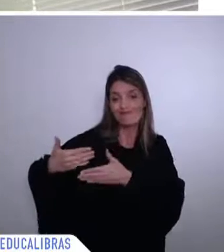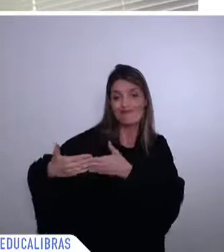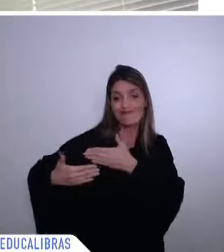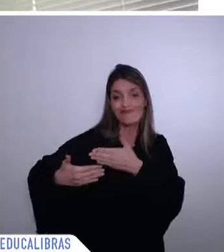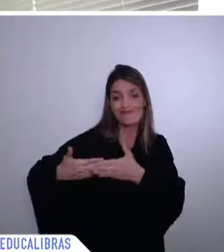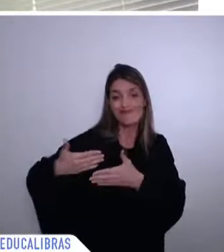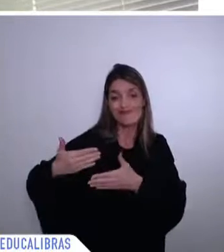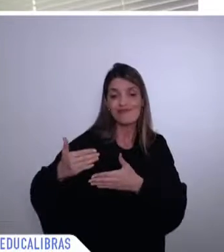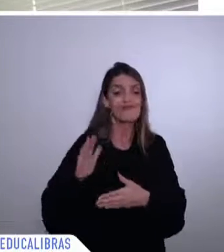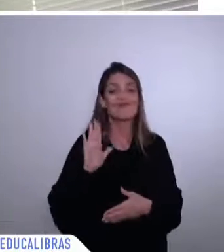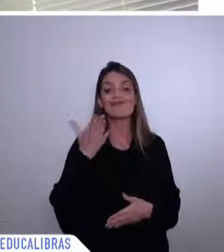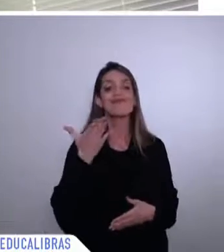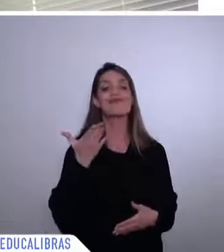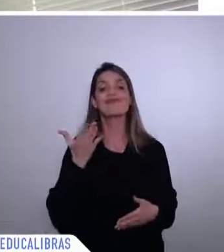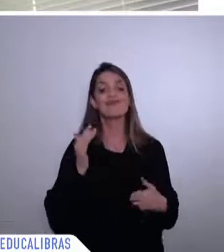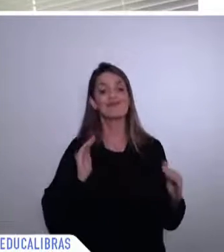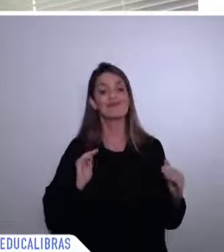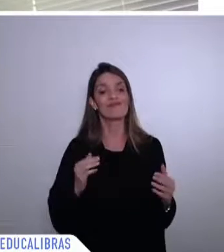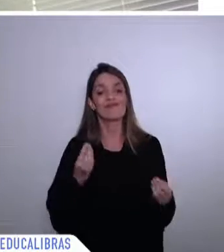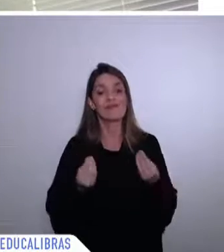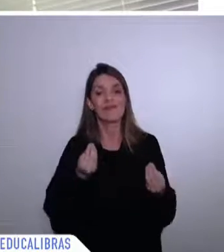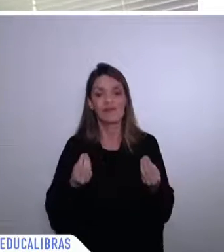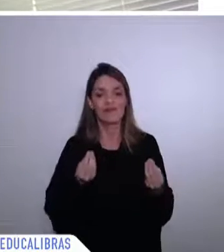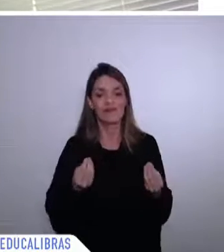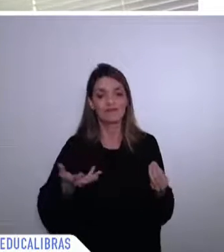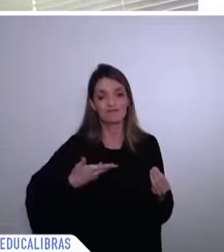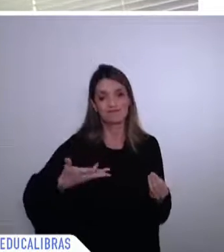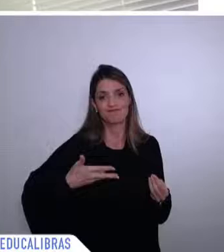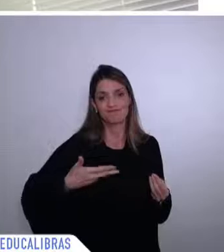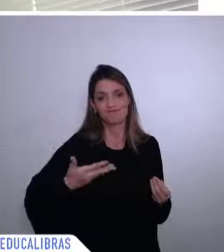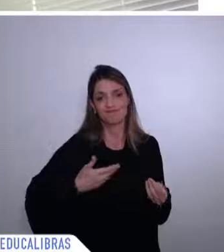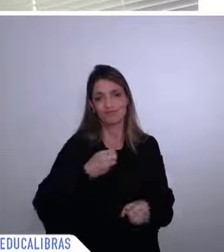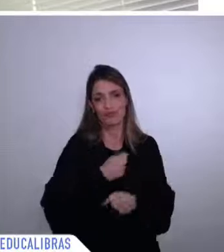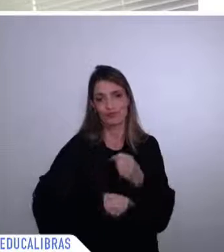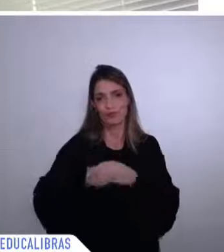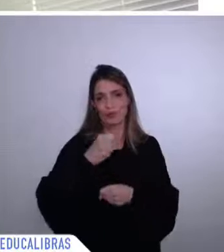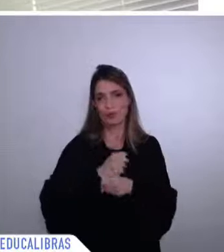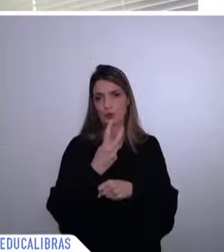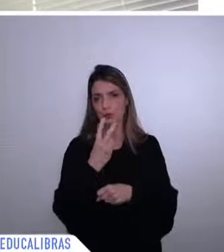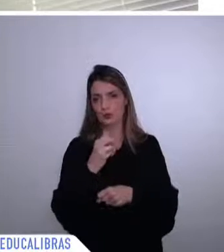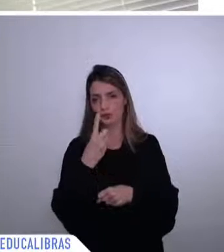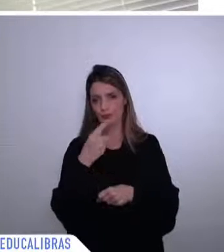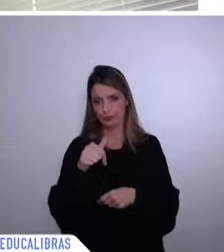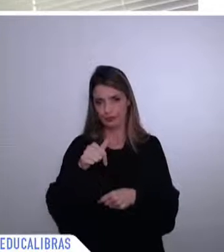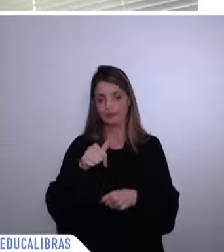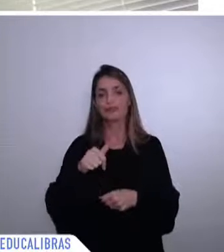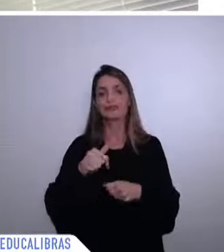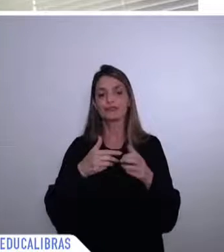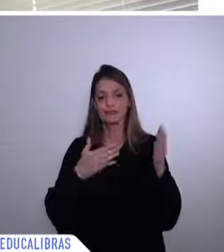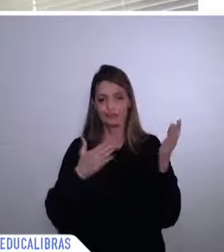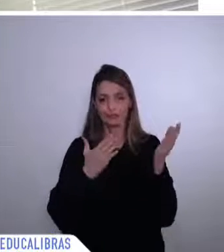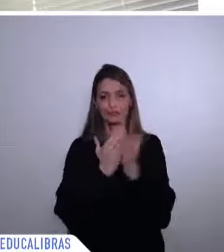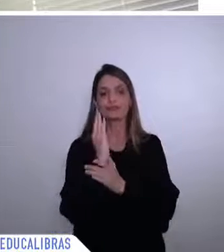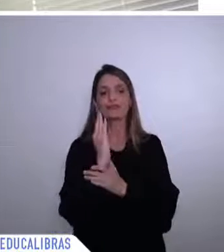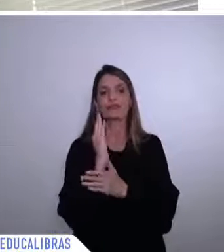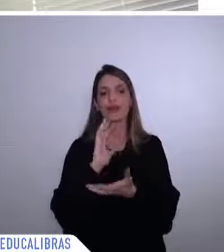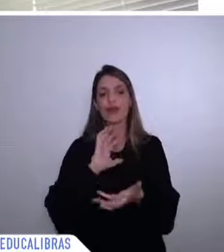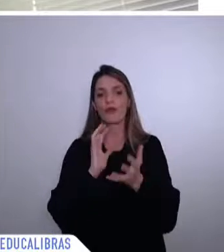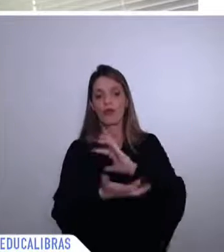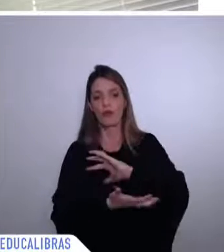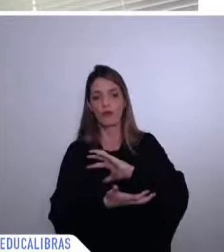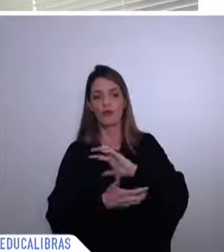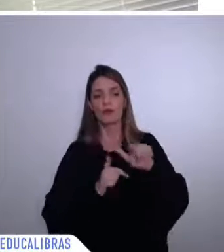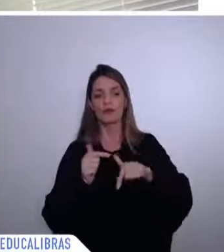Brazil, this kind of a process starts happening and starts gaining speed in 2017